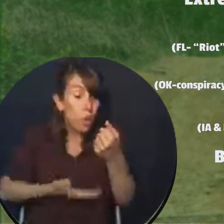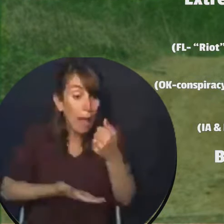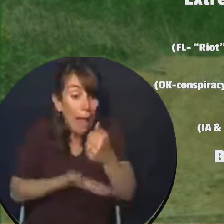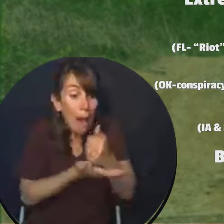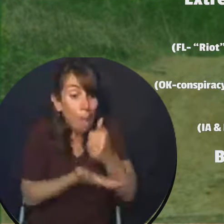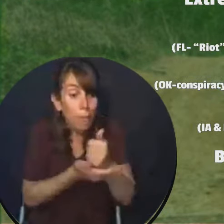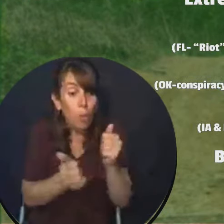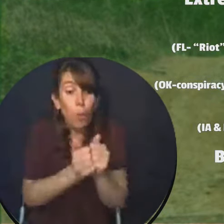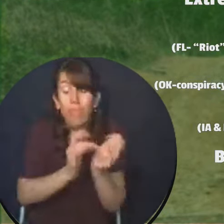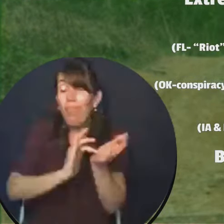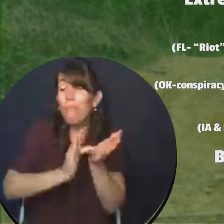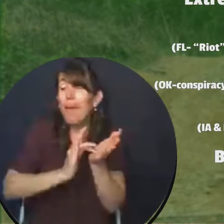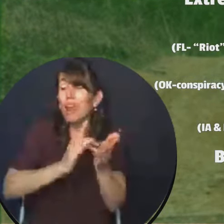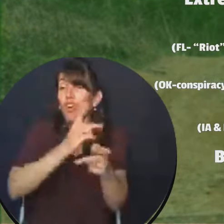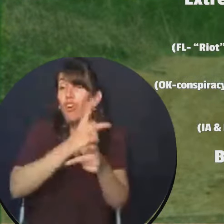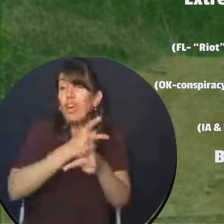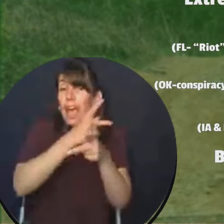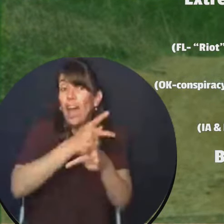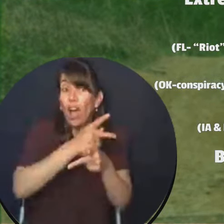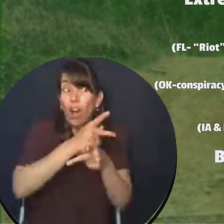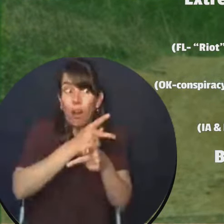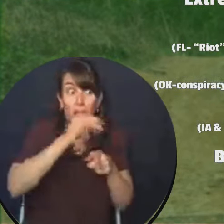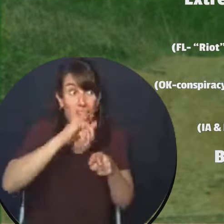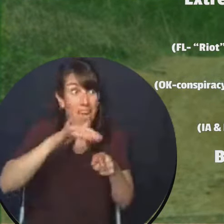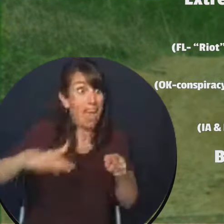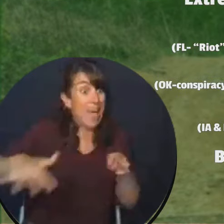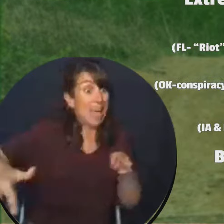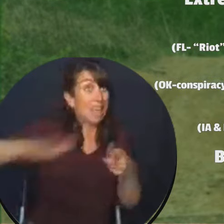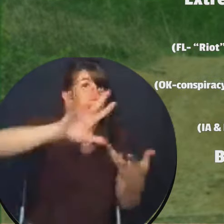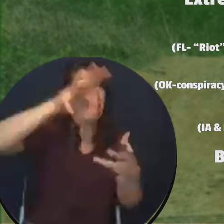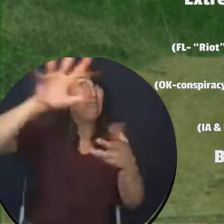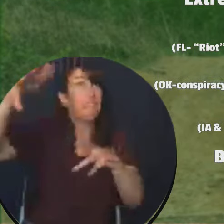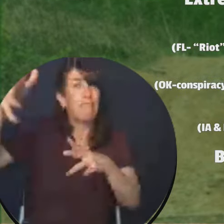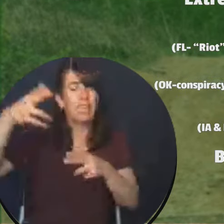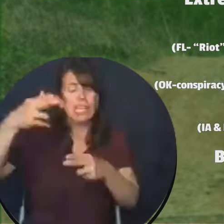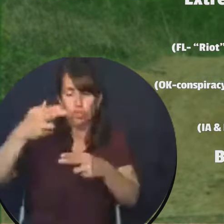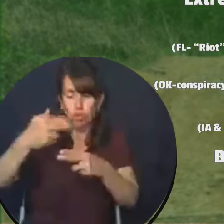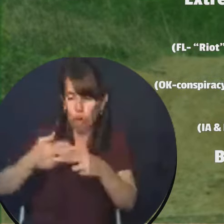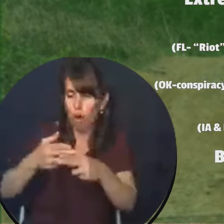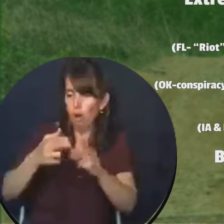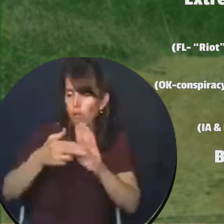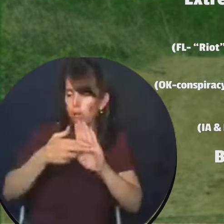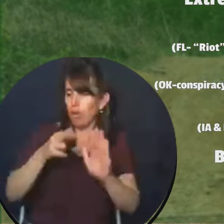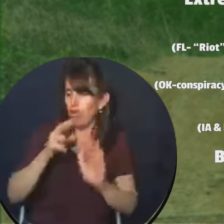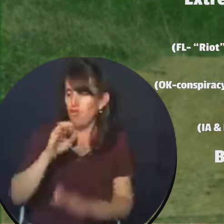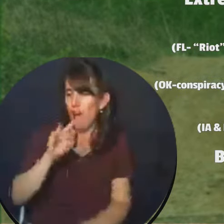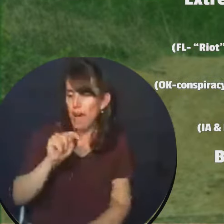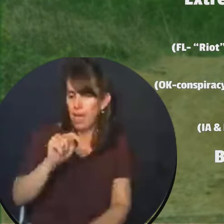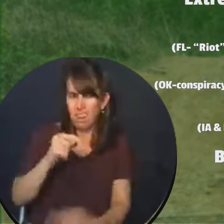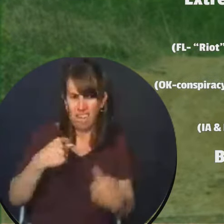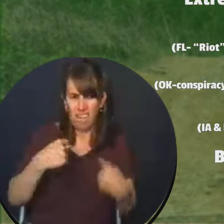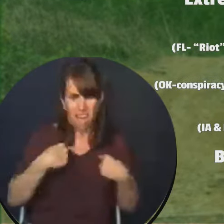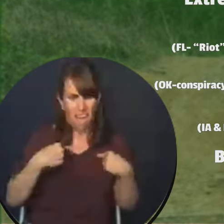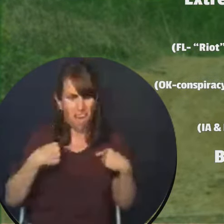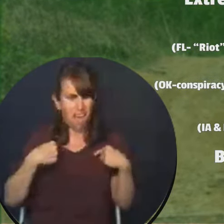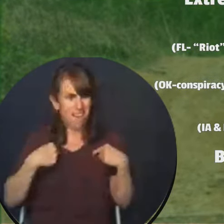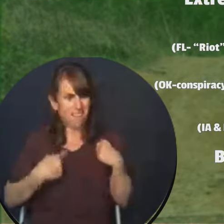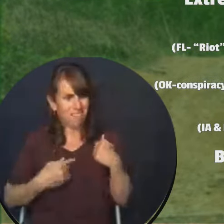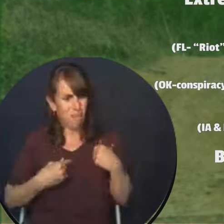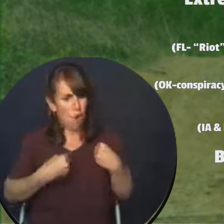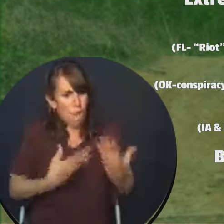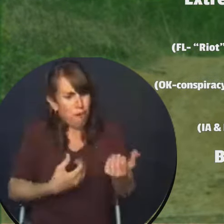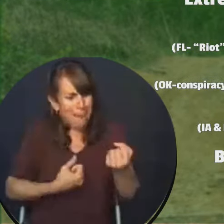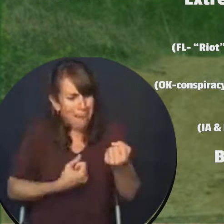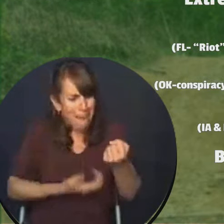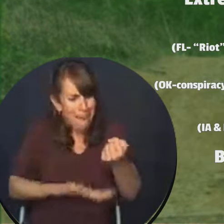that that qualifies as a riot, you can also be charged with a riot. It includes the expansion of liability.